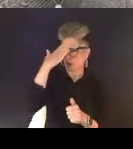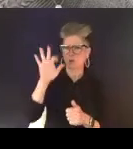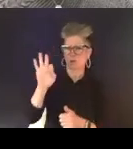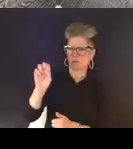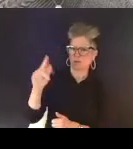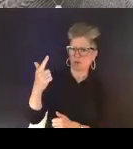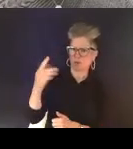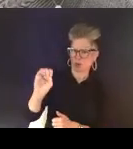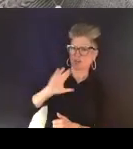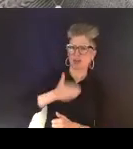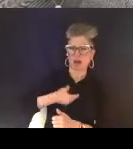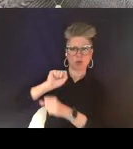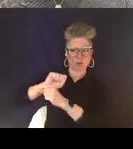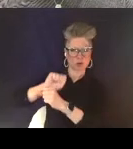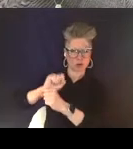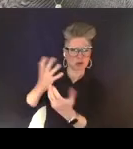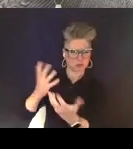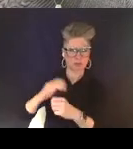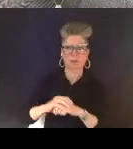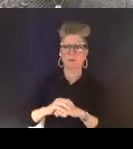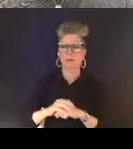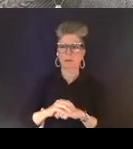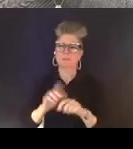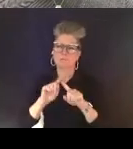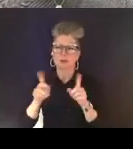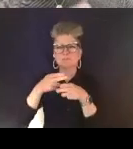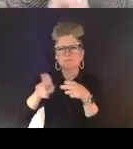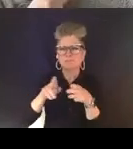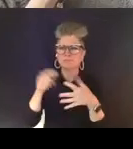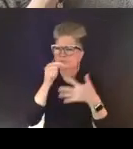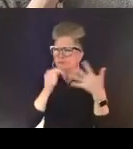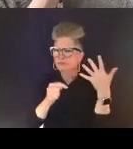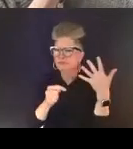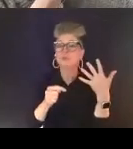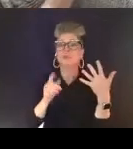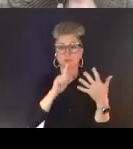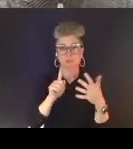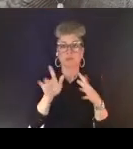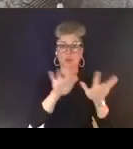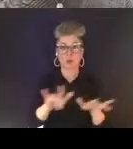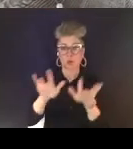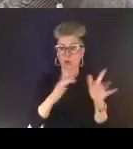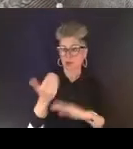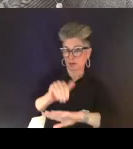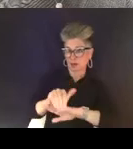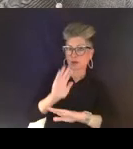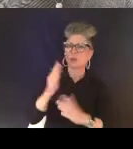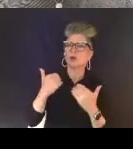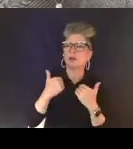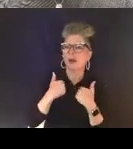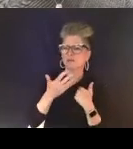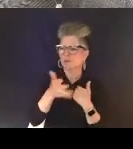we do. So let me just do a little bit of housekeeping. So we are recording tonight, and we're going to have kind of a